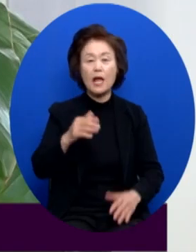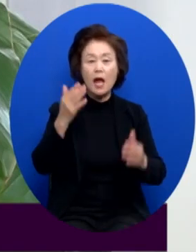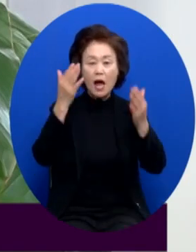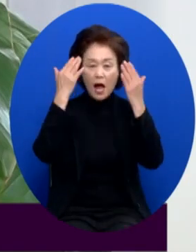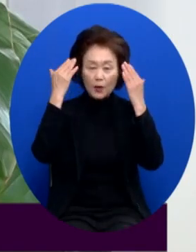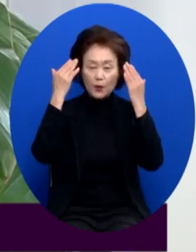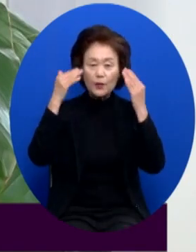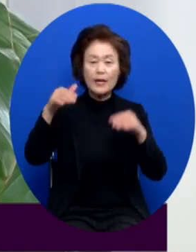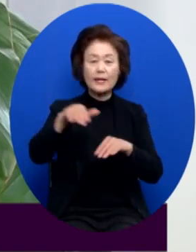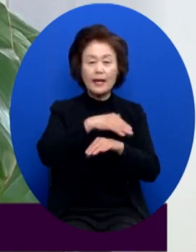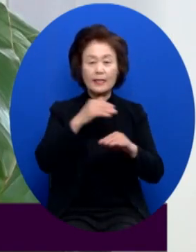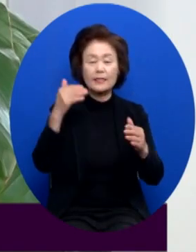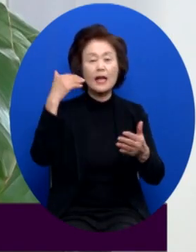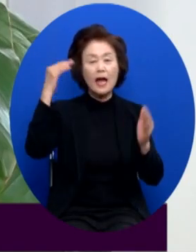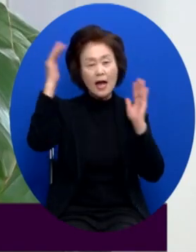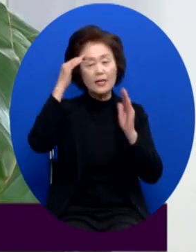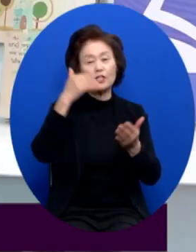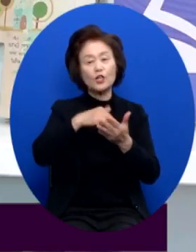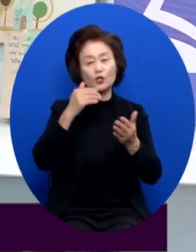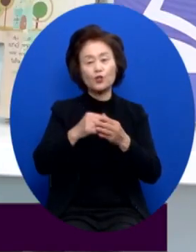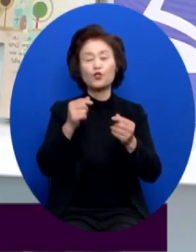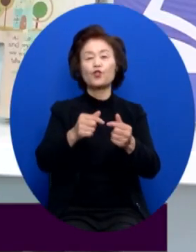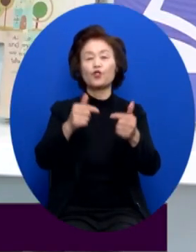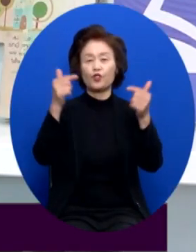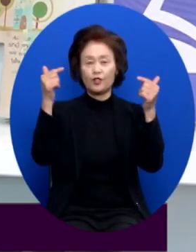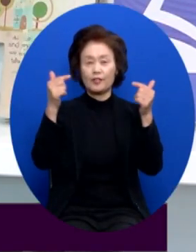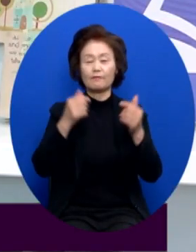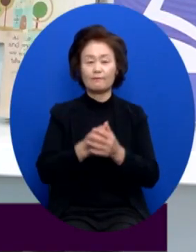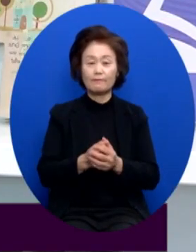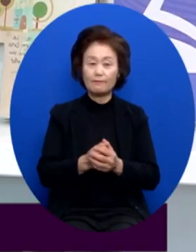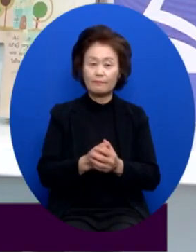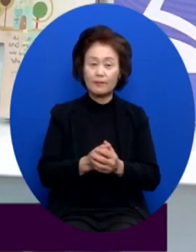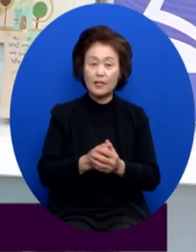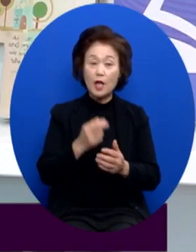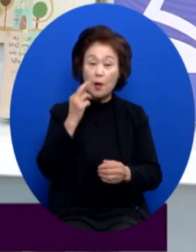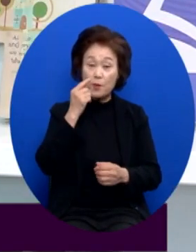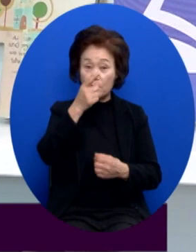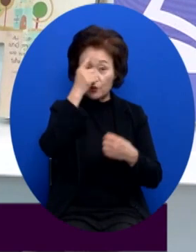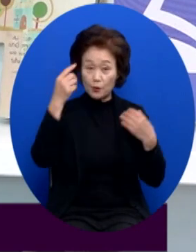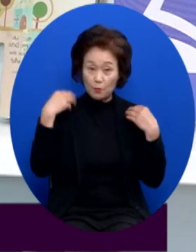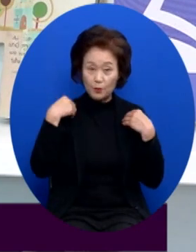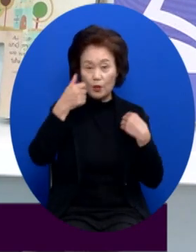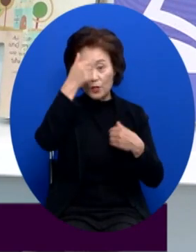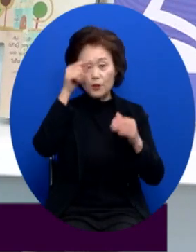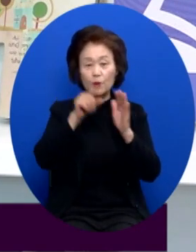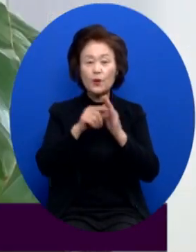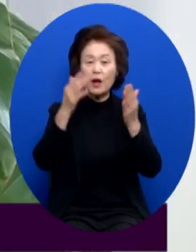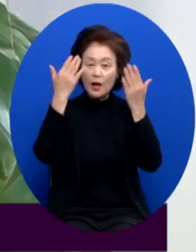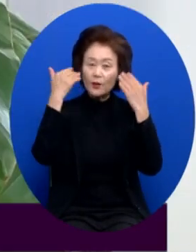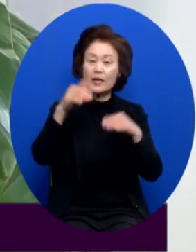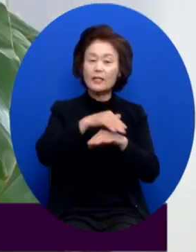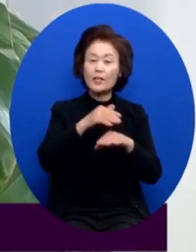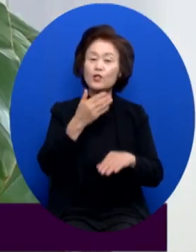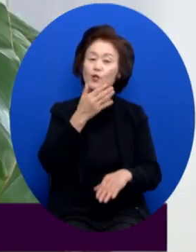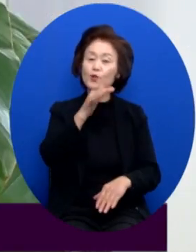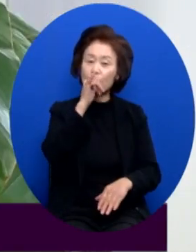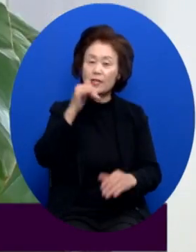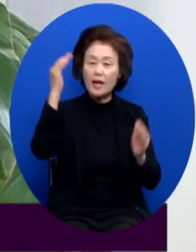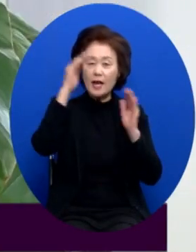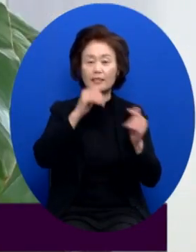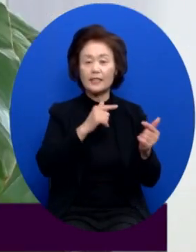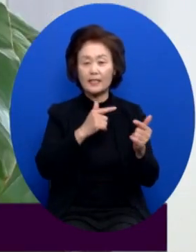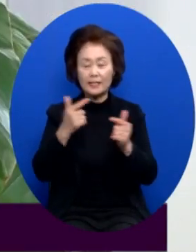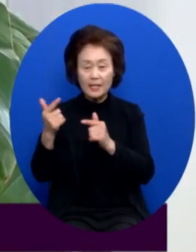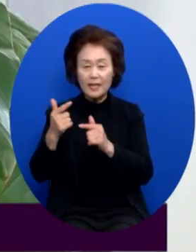Christian schools has grown in the United States. There are government vouchers now to help students to be able to afford